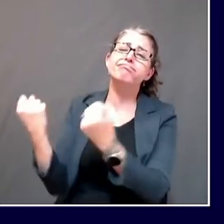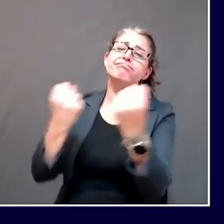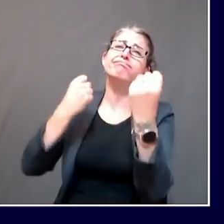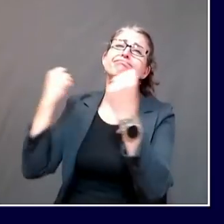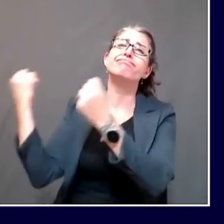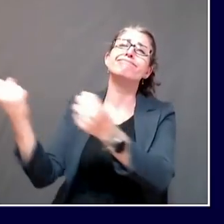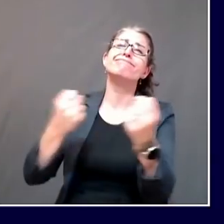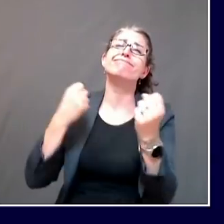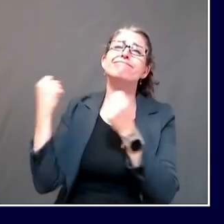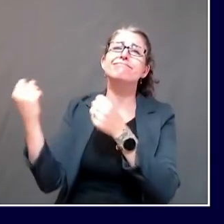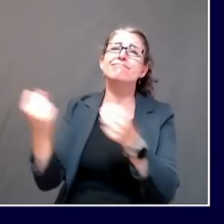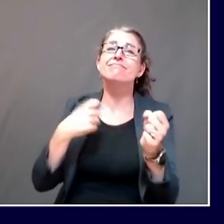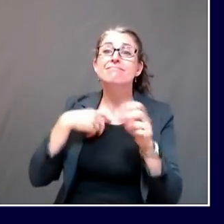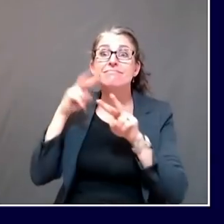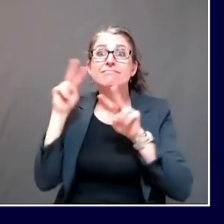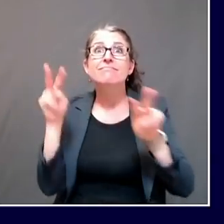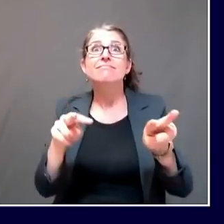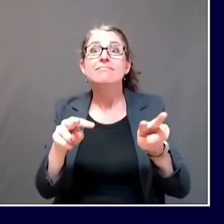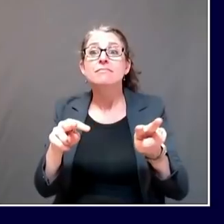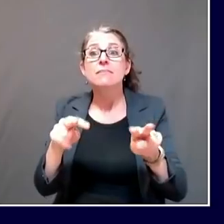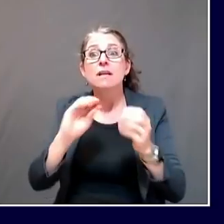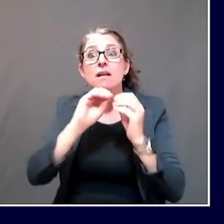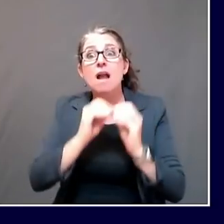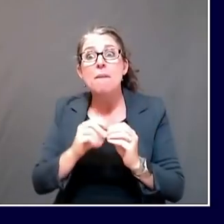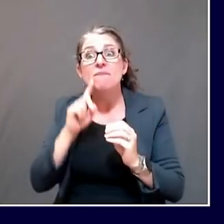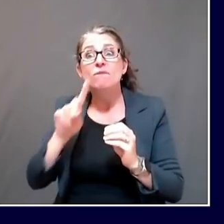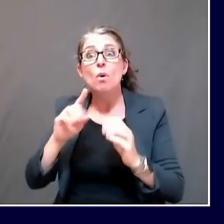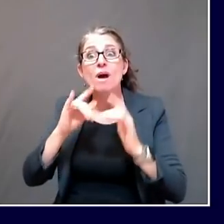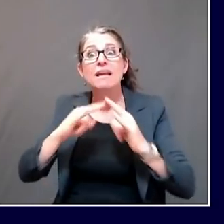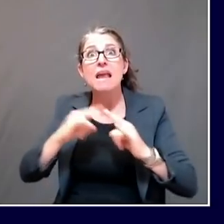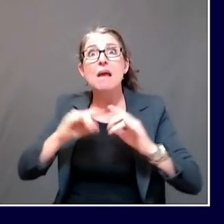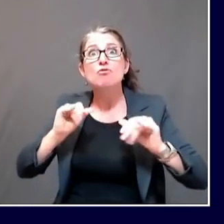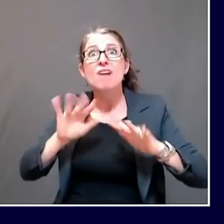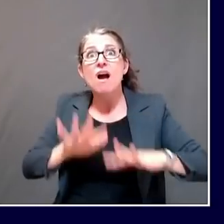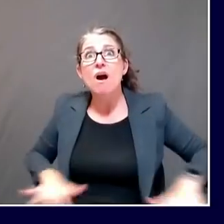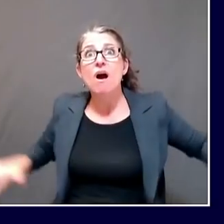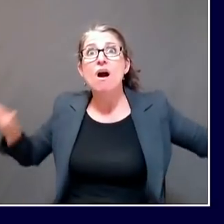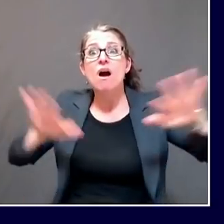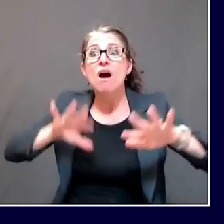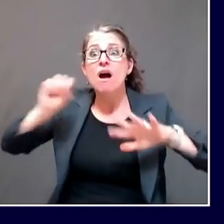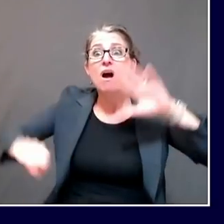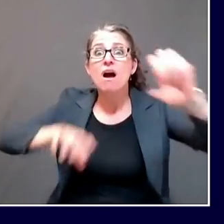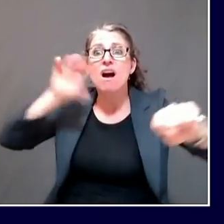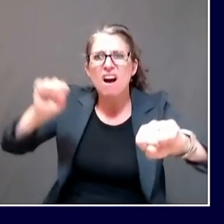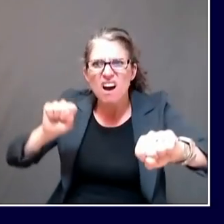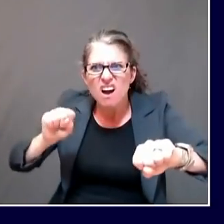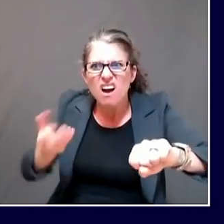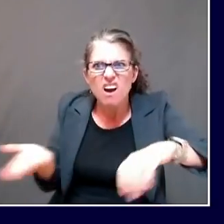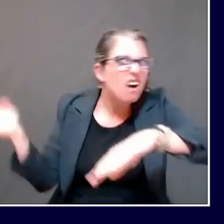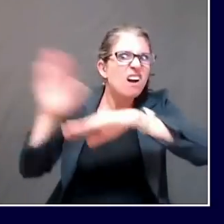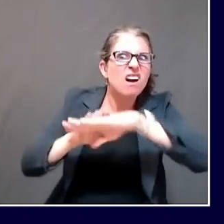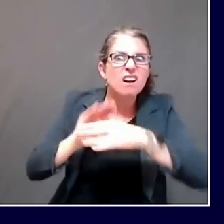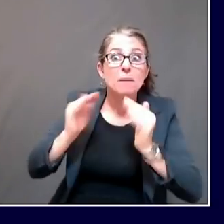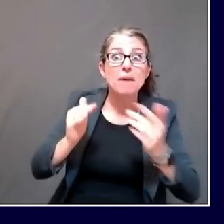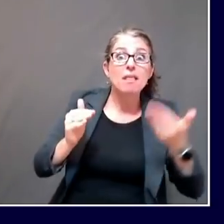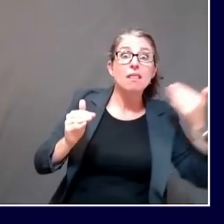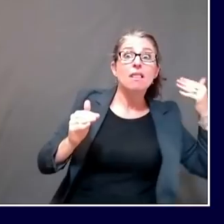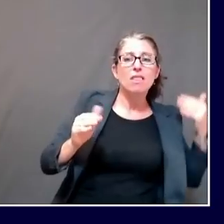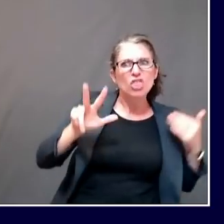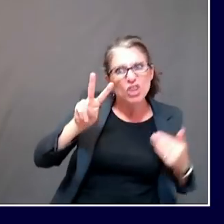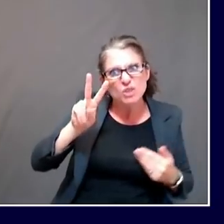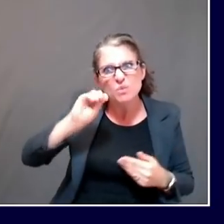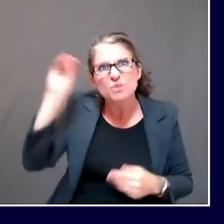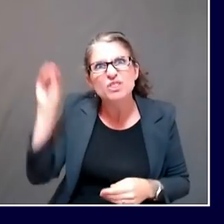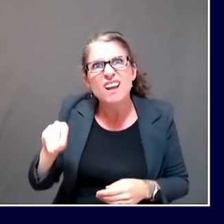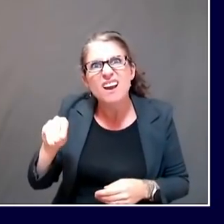by 32%. They were up by more than 60-something% just from Maine residents. So Maine people are enjoying the state